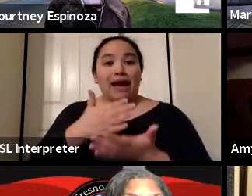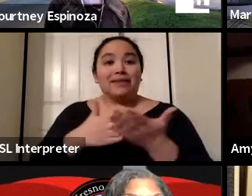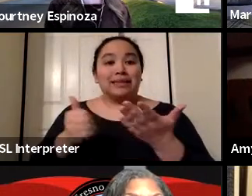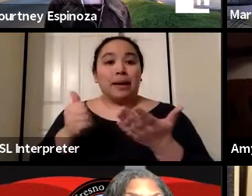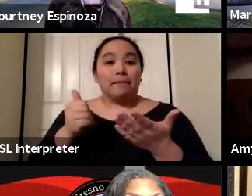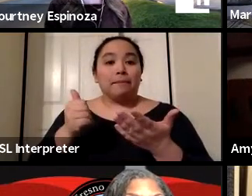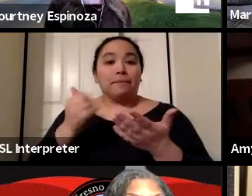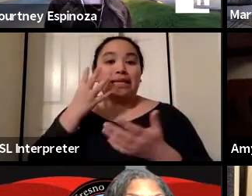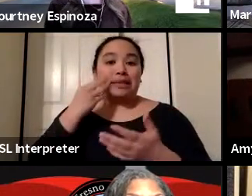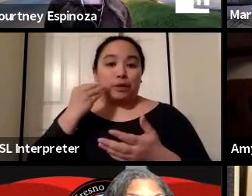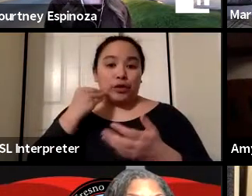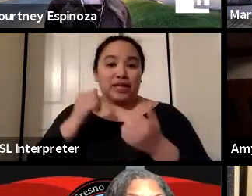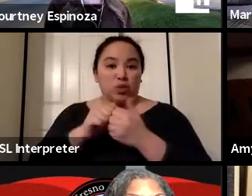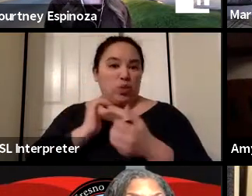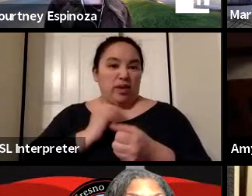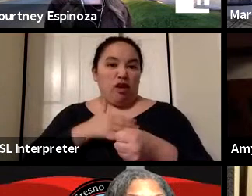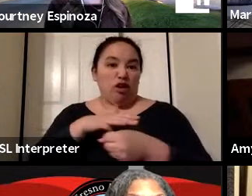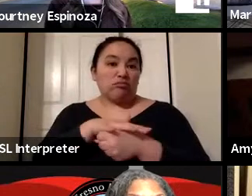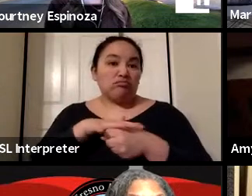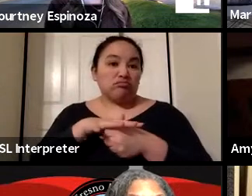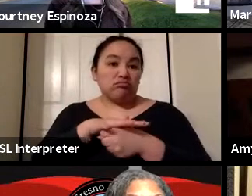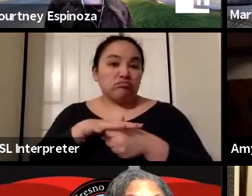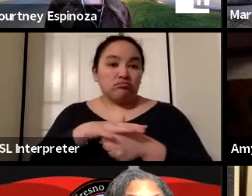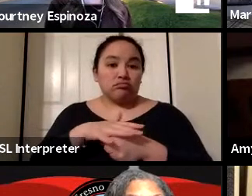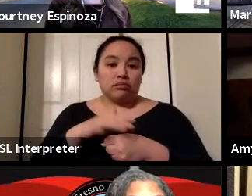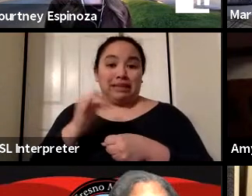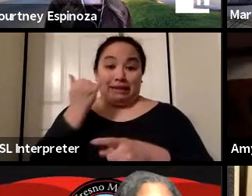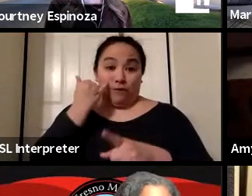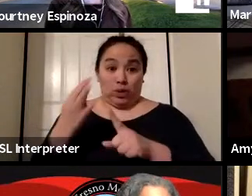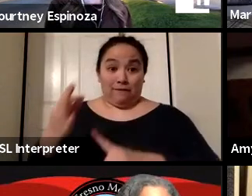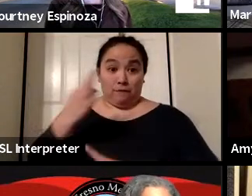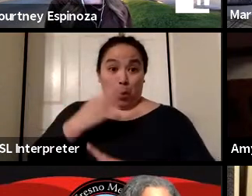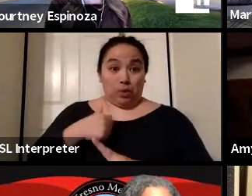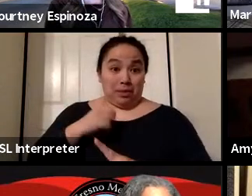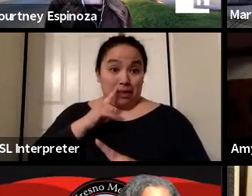charging stations. So if you can just forward that to us, that would be great.